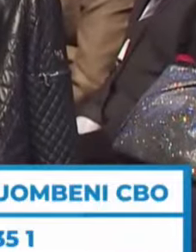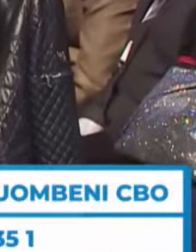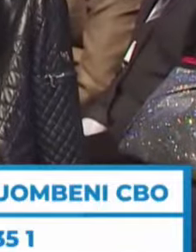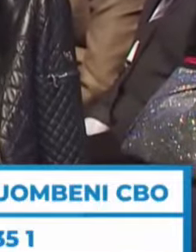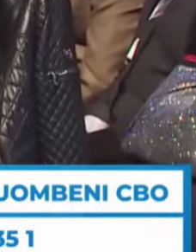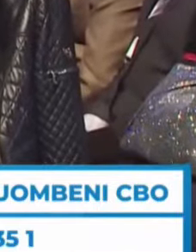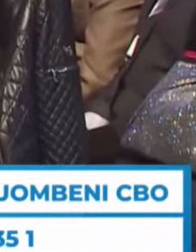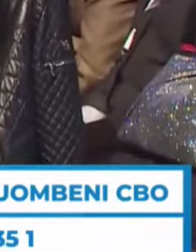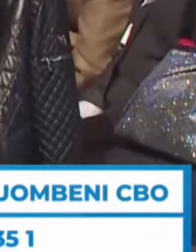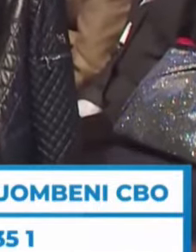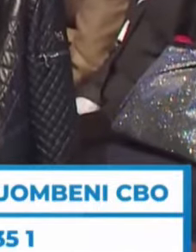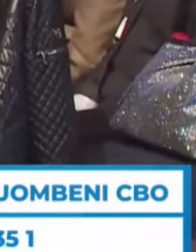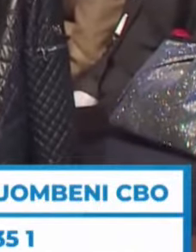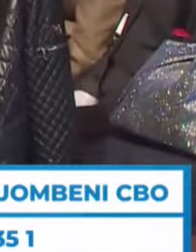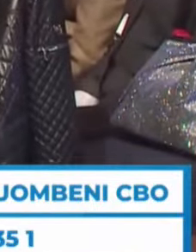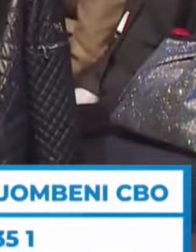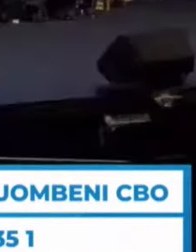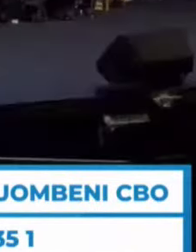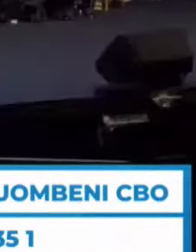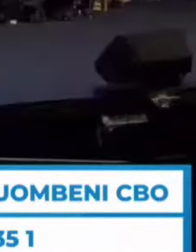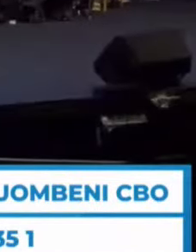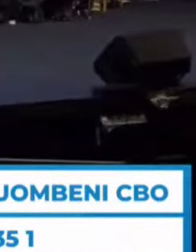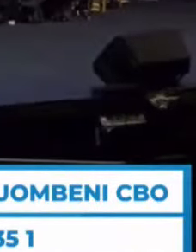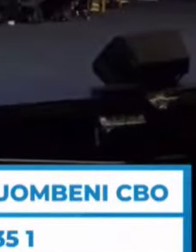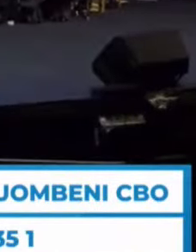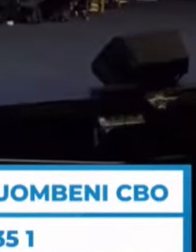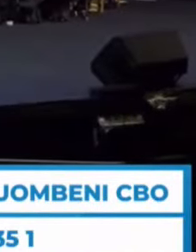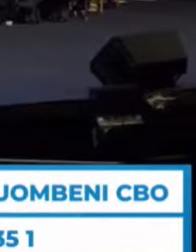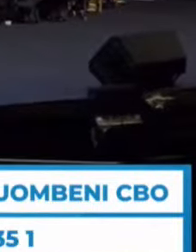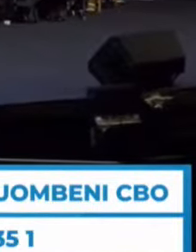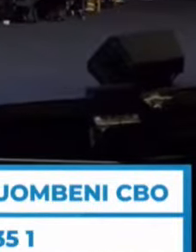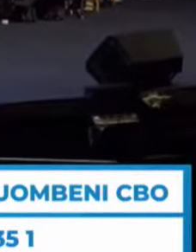it now as you go to your seats